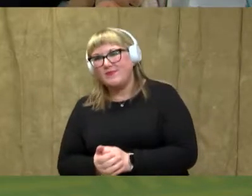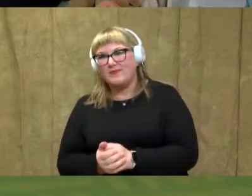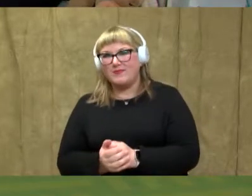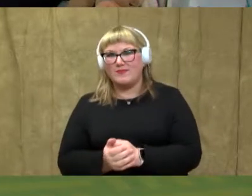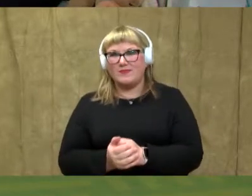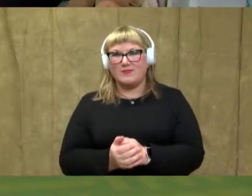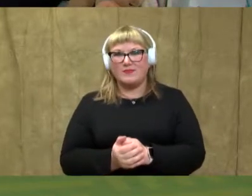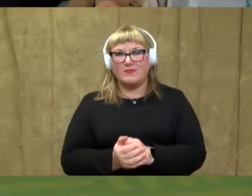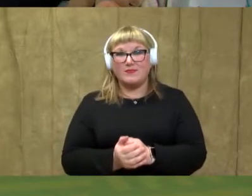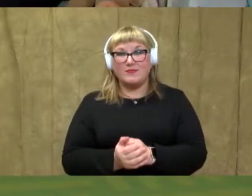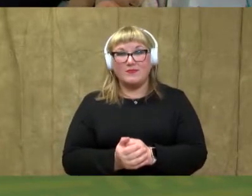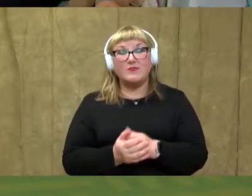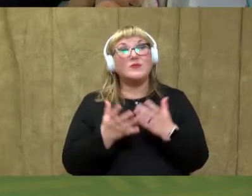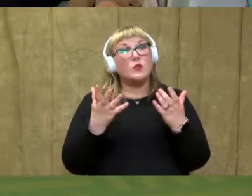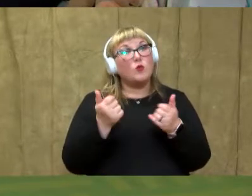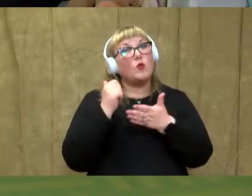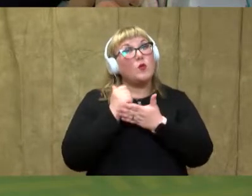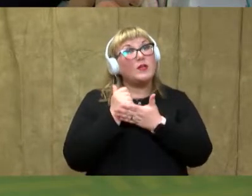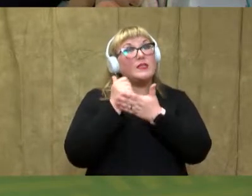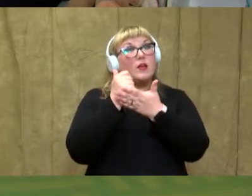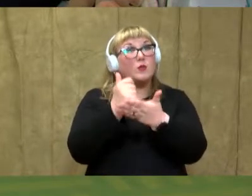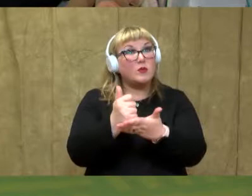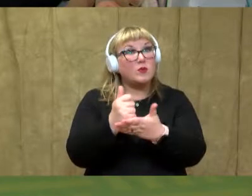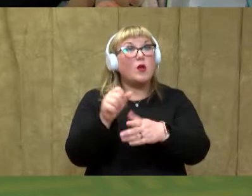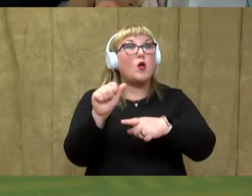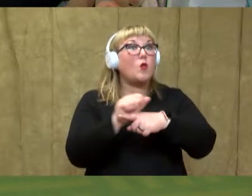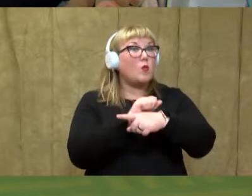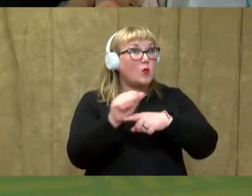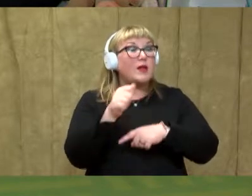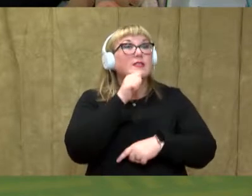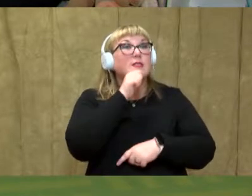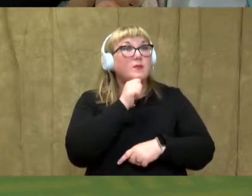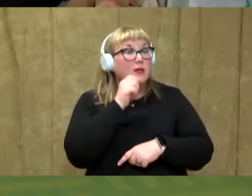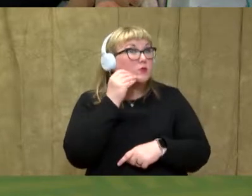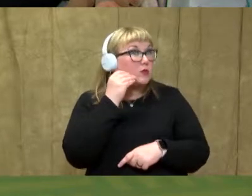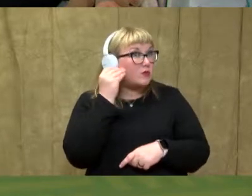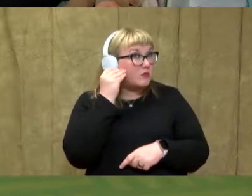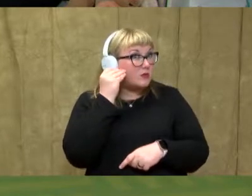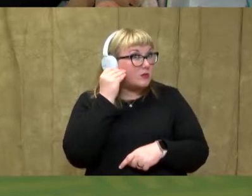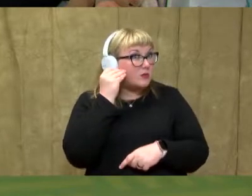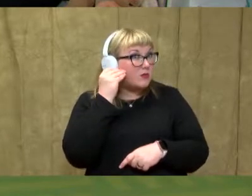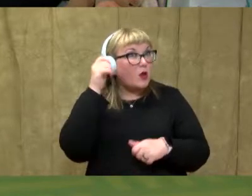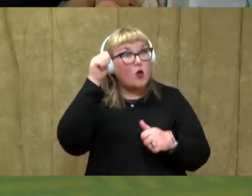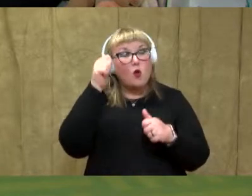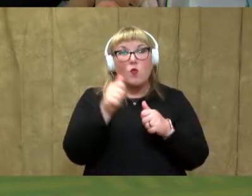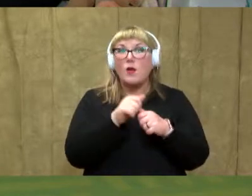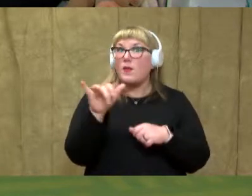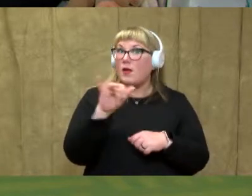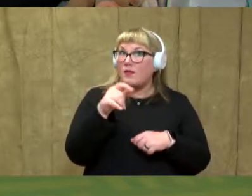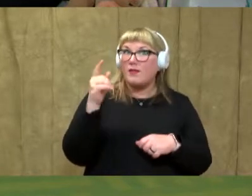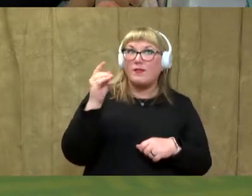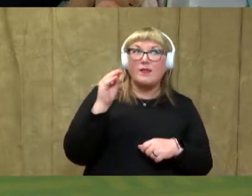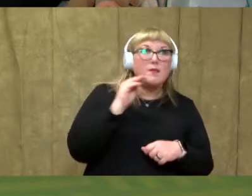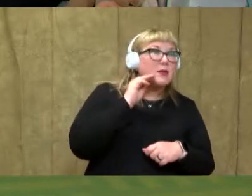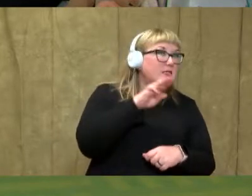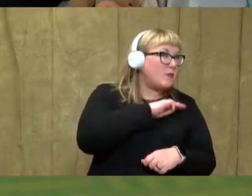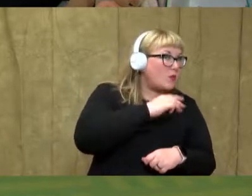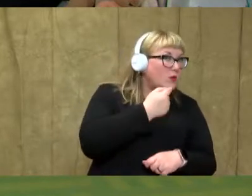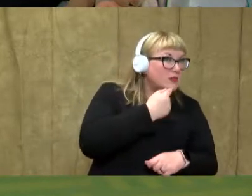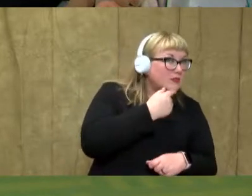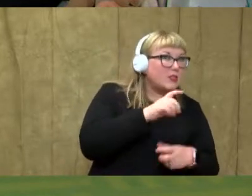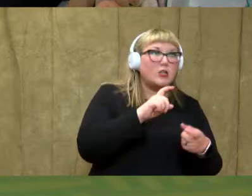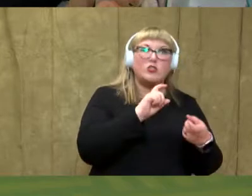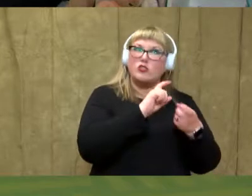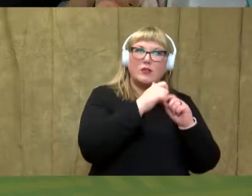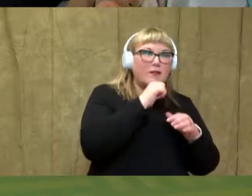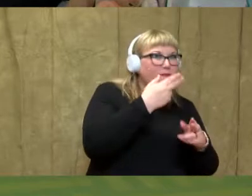So guys, we want to help you practice patience at home, and remember, like Ms. Moore said, sometimes change is not